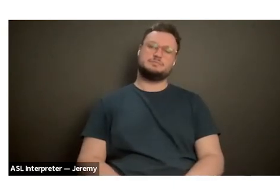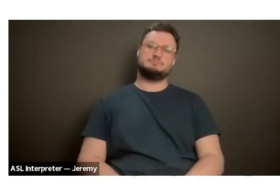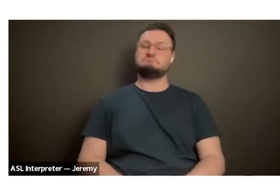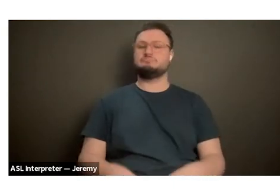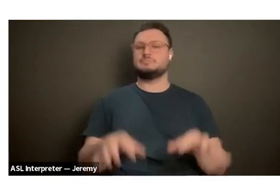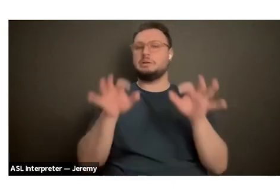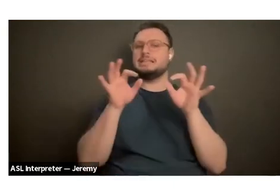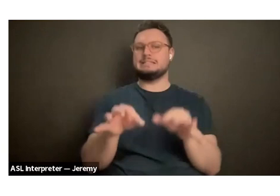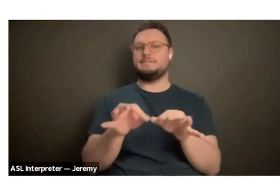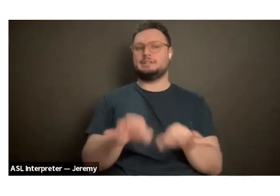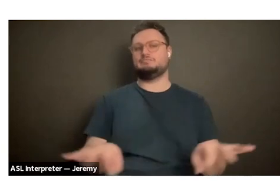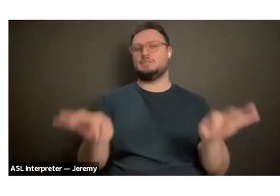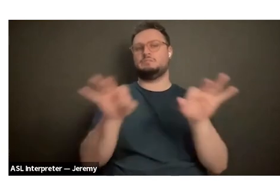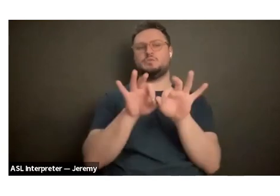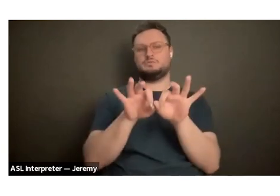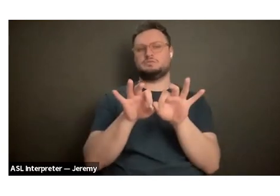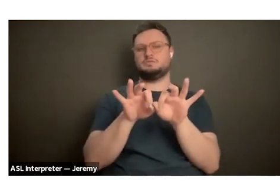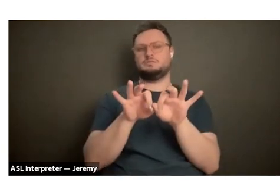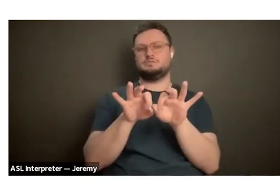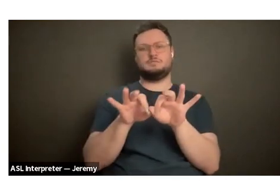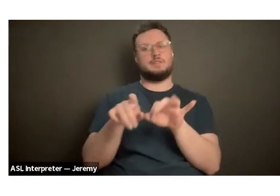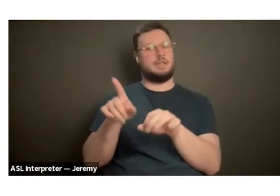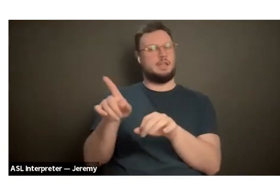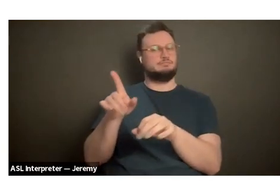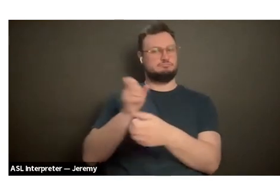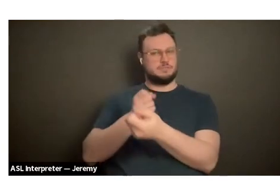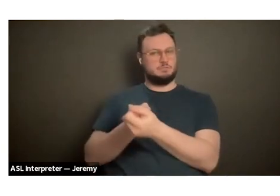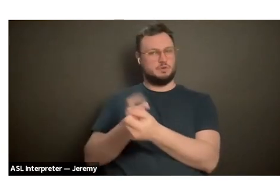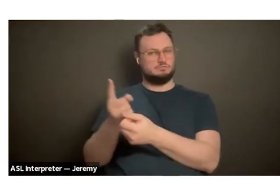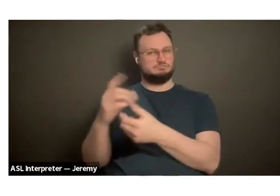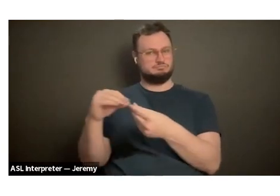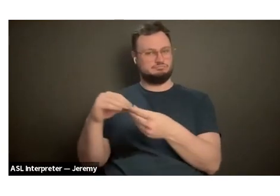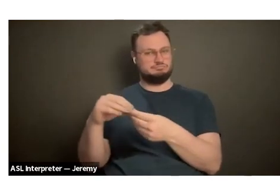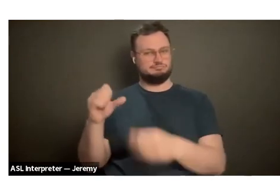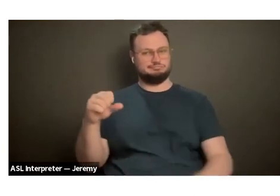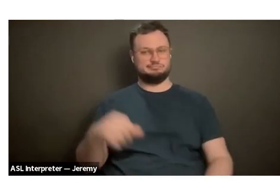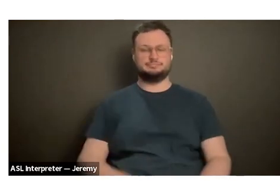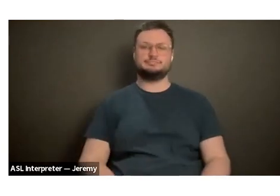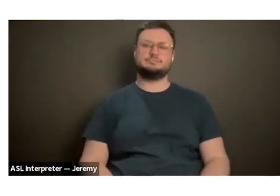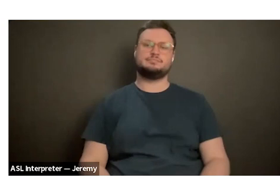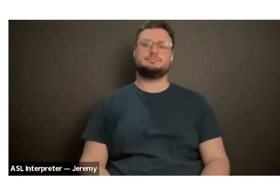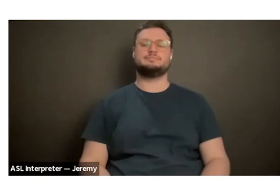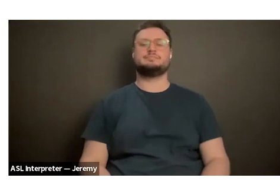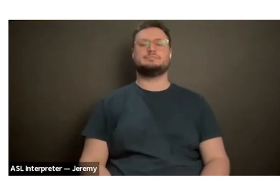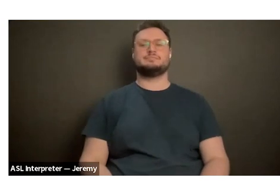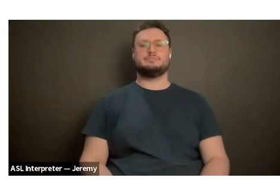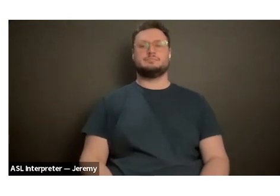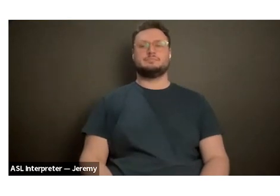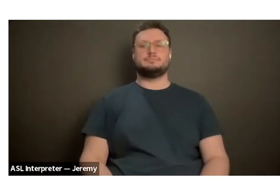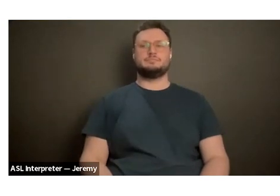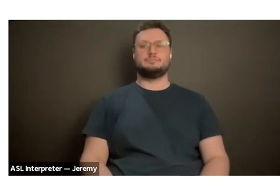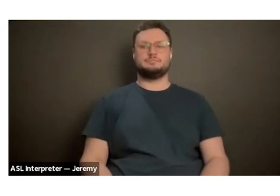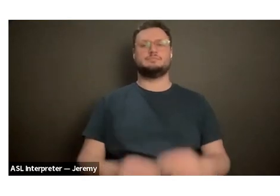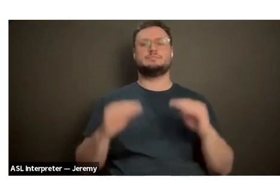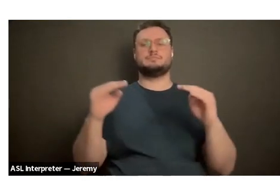I completely resonate with everything you're saying. Yes. So a question here.